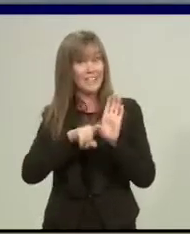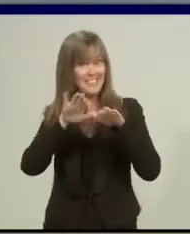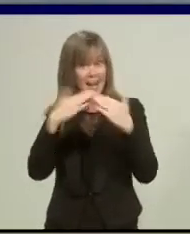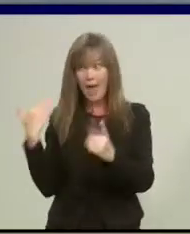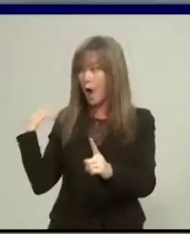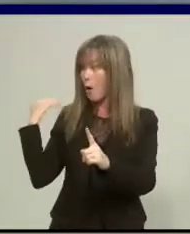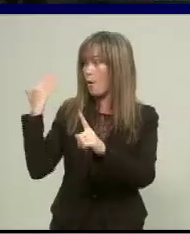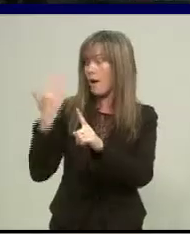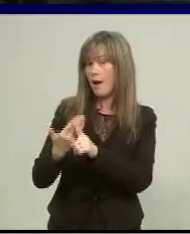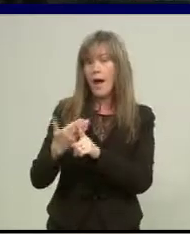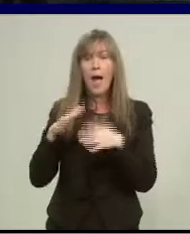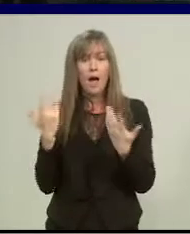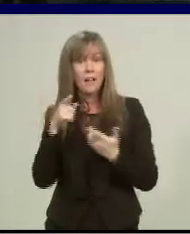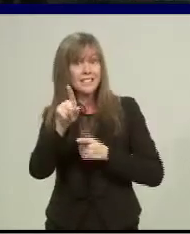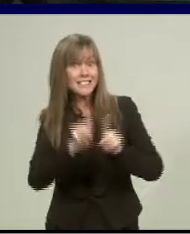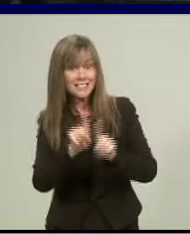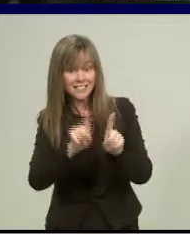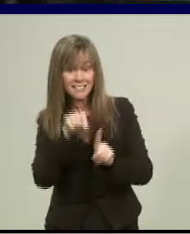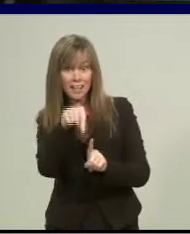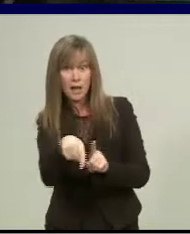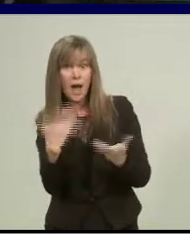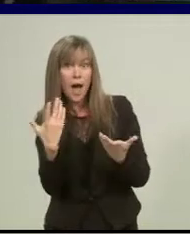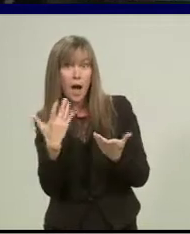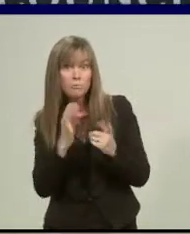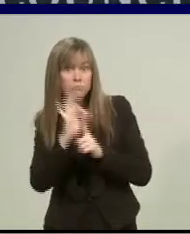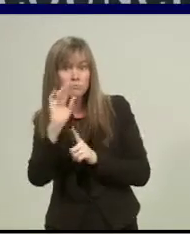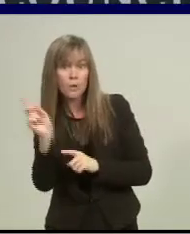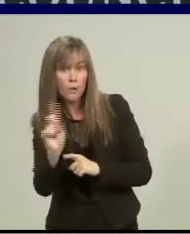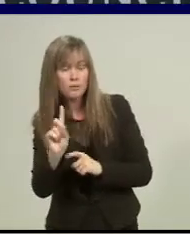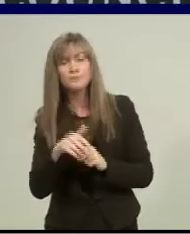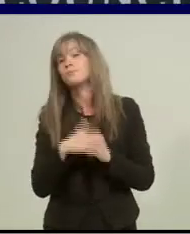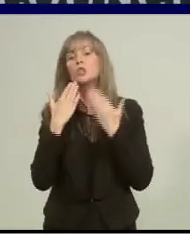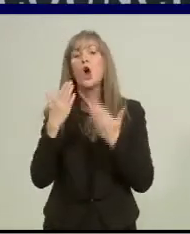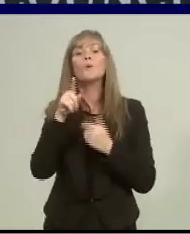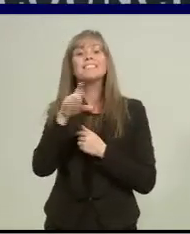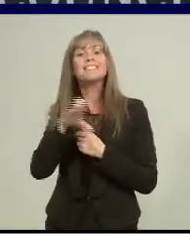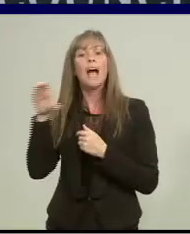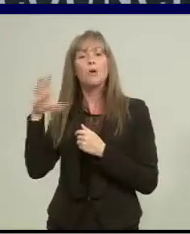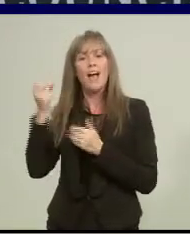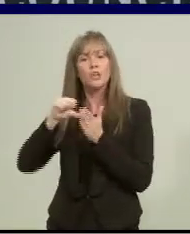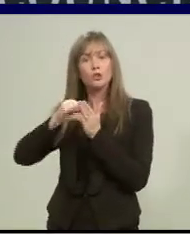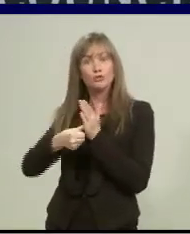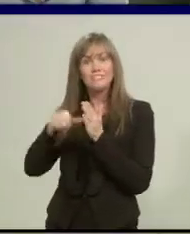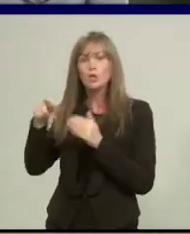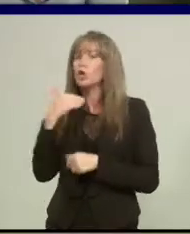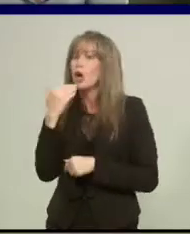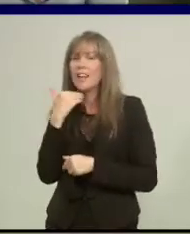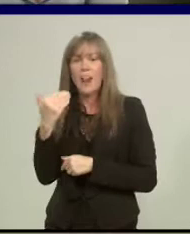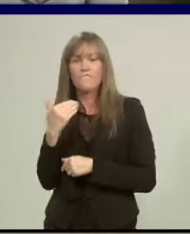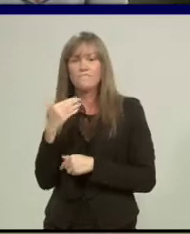the city centre come? New revelations show the Christchurch City Council has an insurance shortfall of more than $500